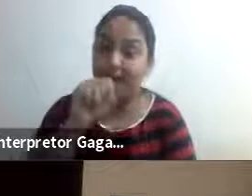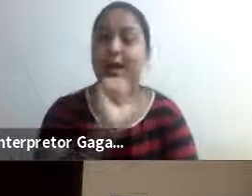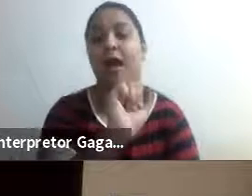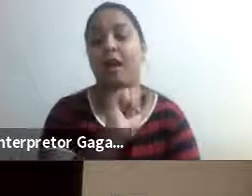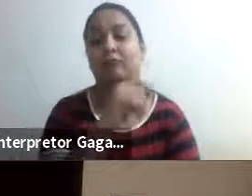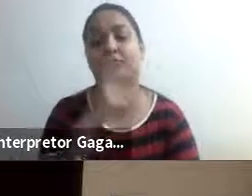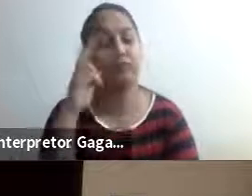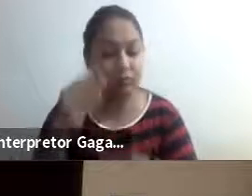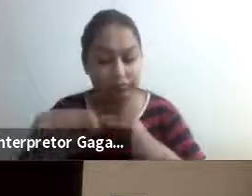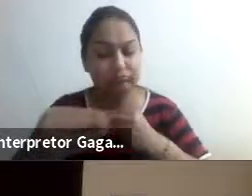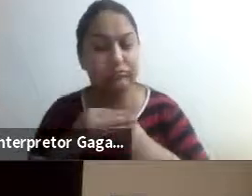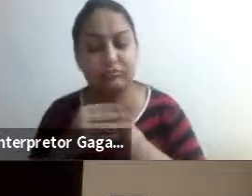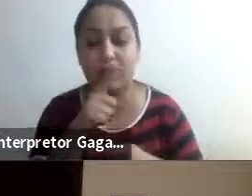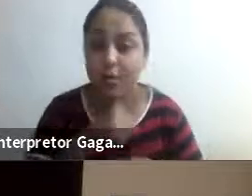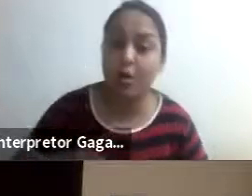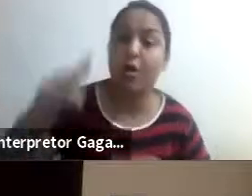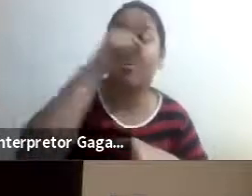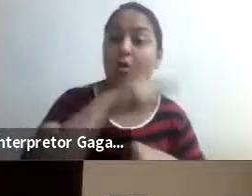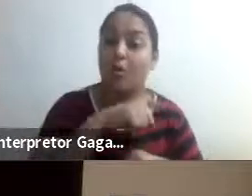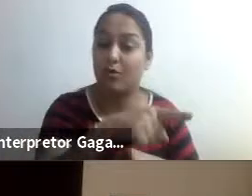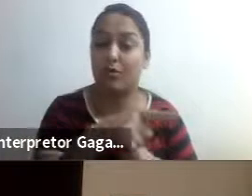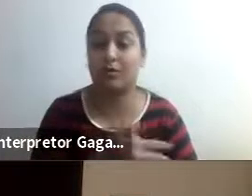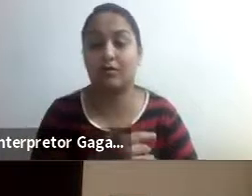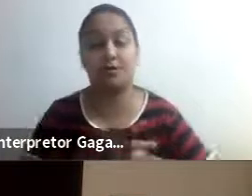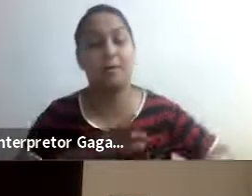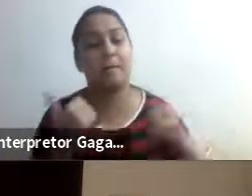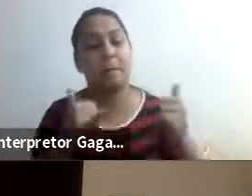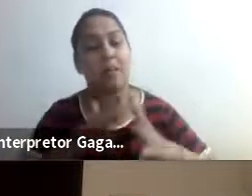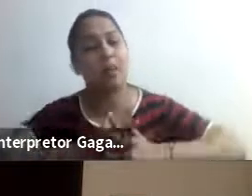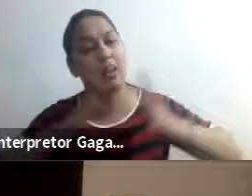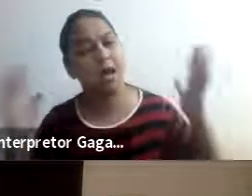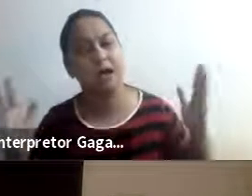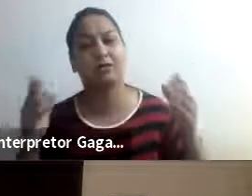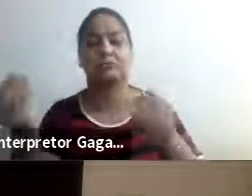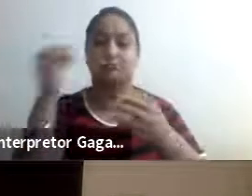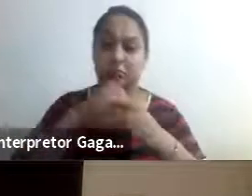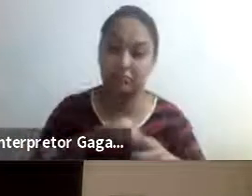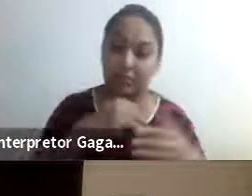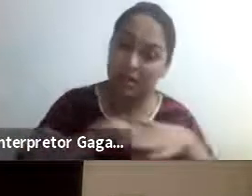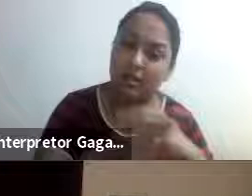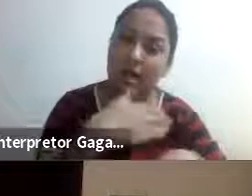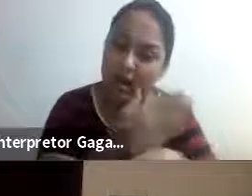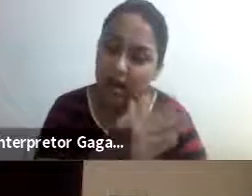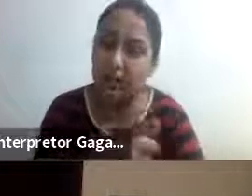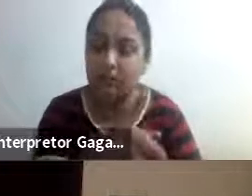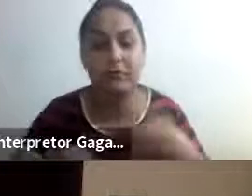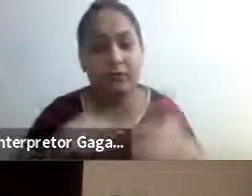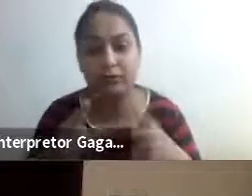that she holds close, but these are also memories that play a large part in the art she will create later on, because the birds you